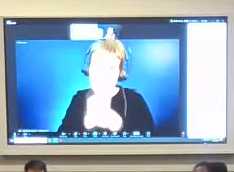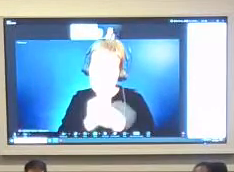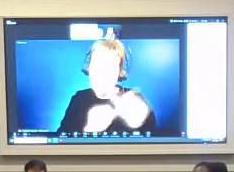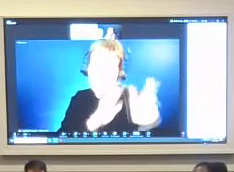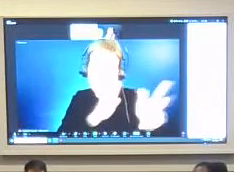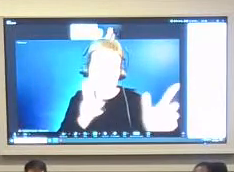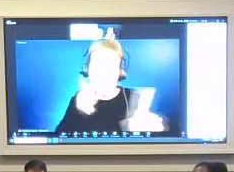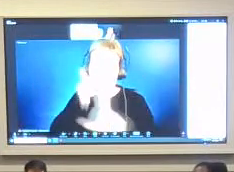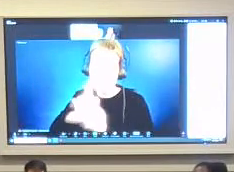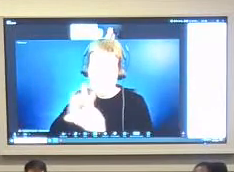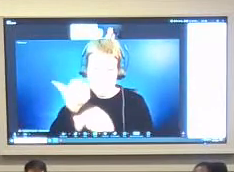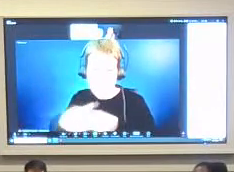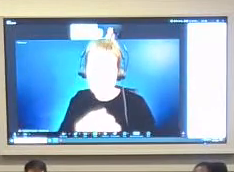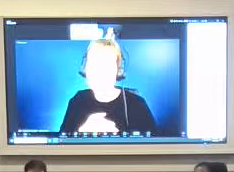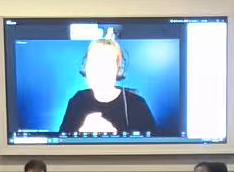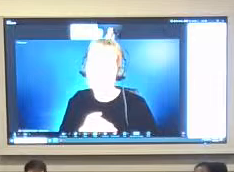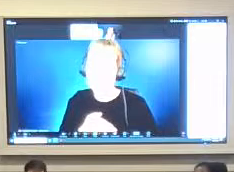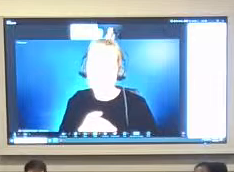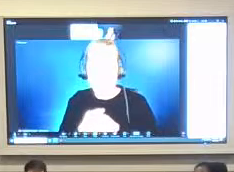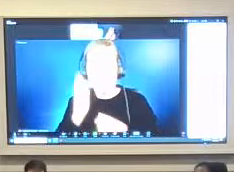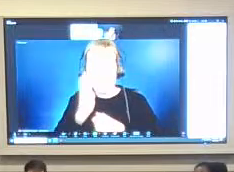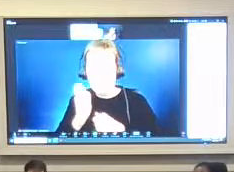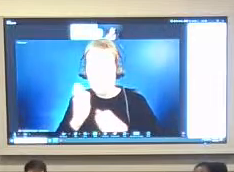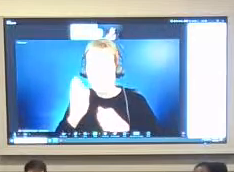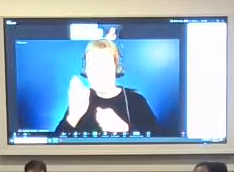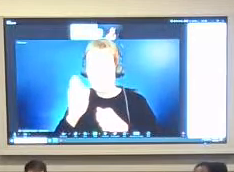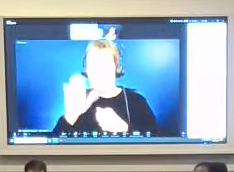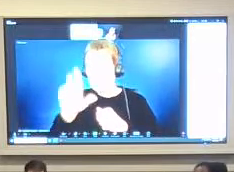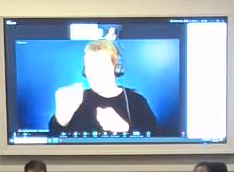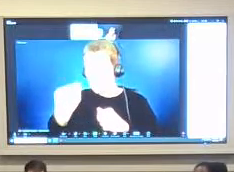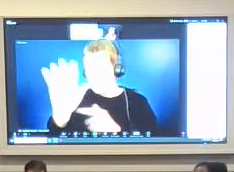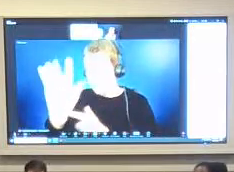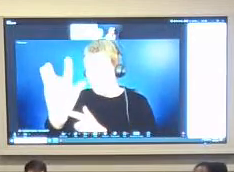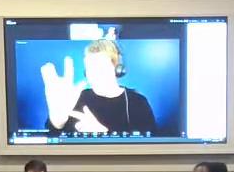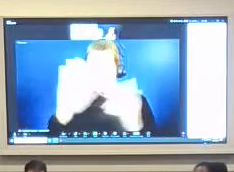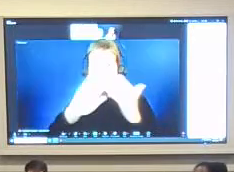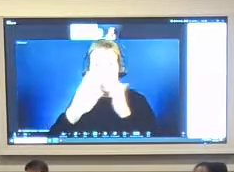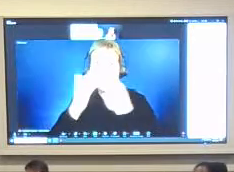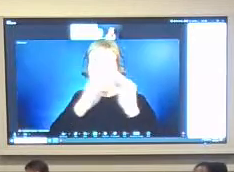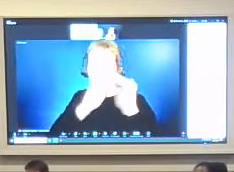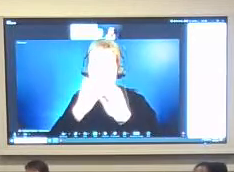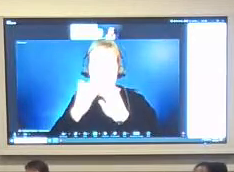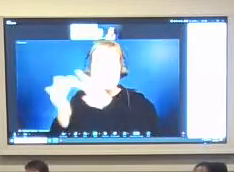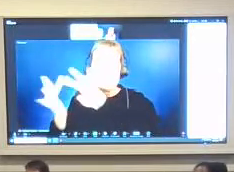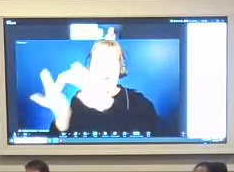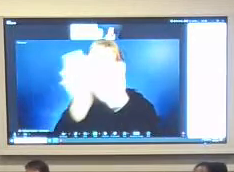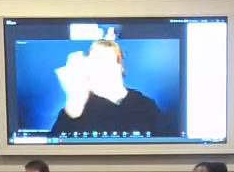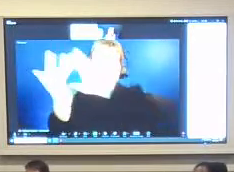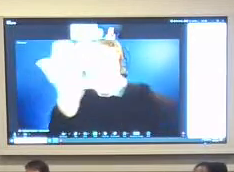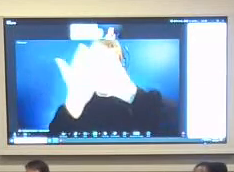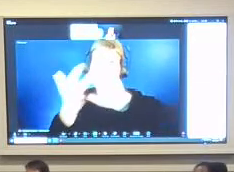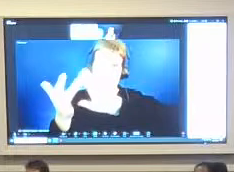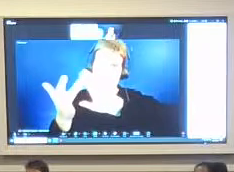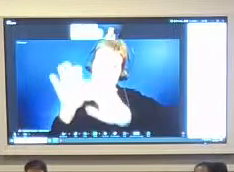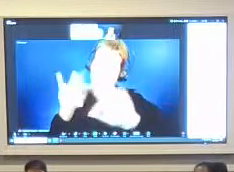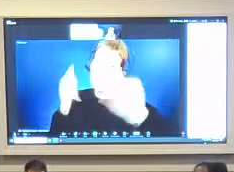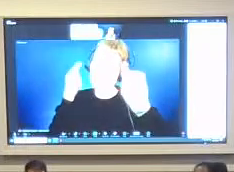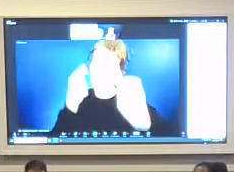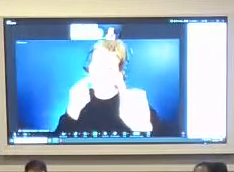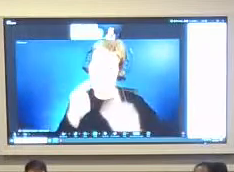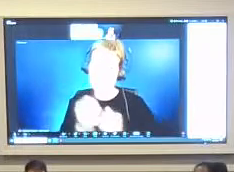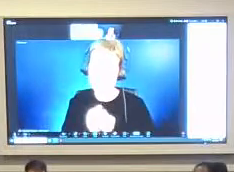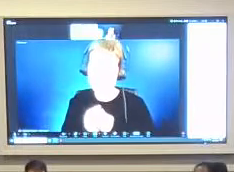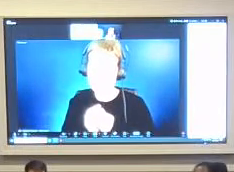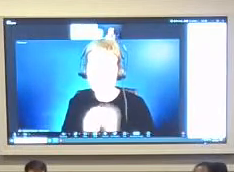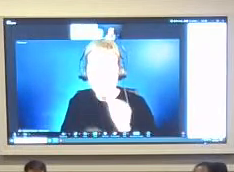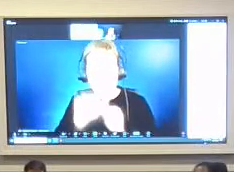outreach for 2025 seems to be the way I'm headed. Does anybody have any further questions for me,